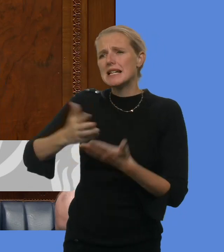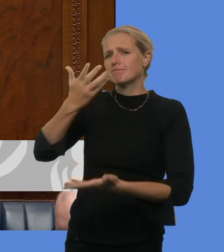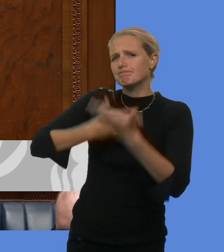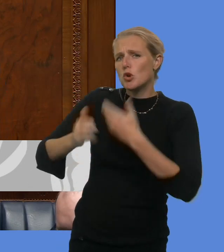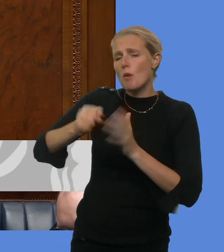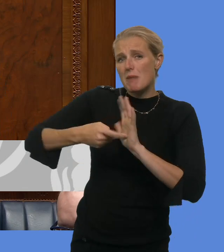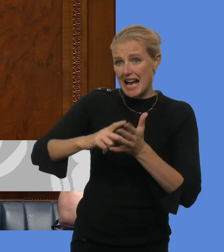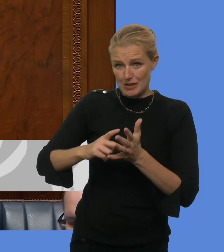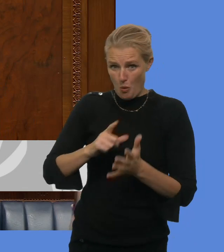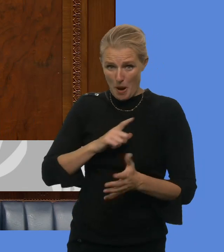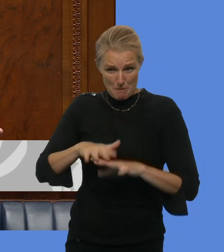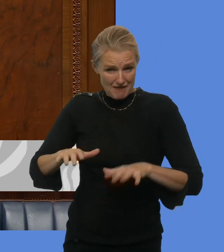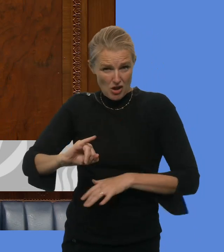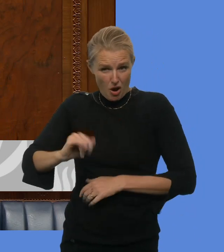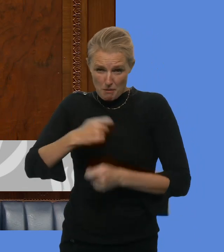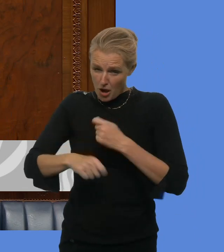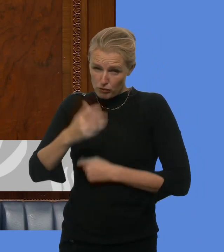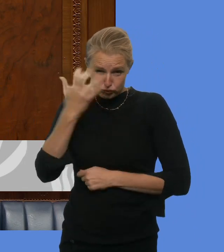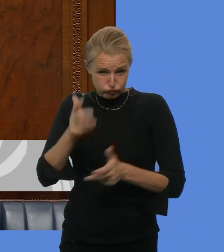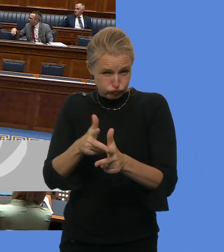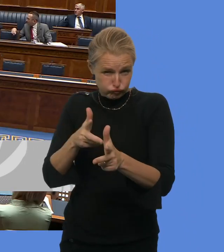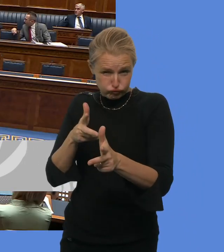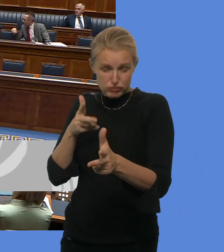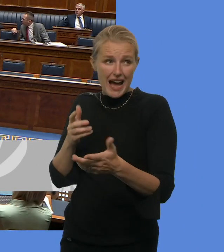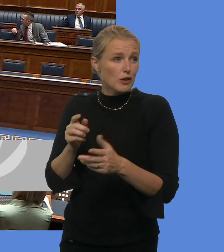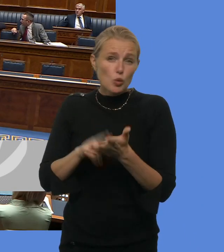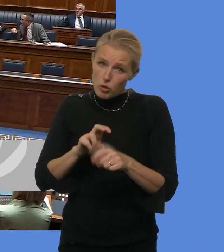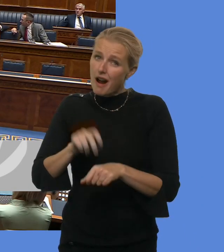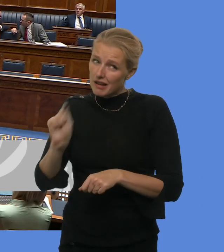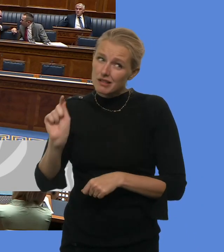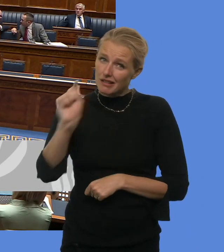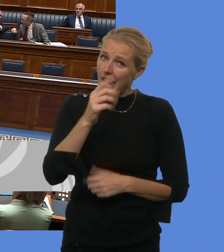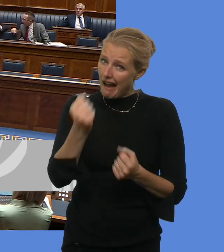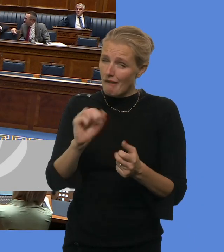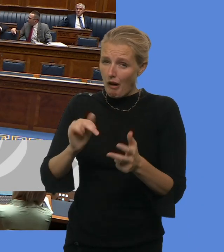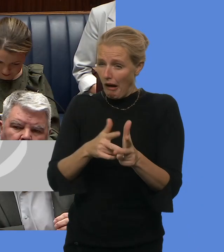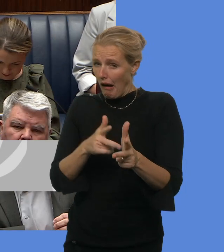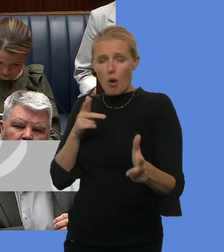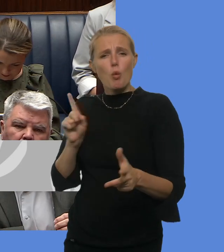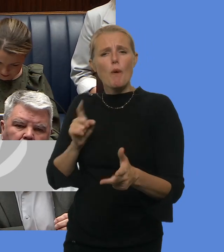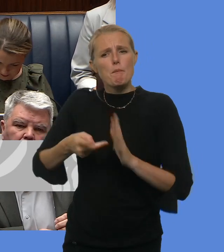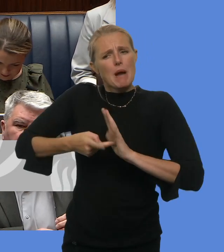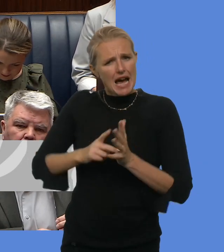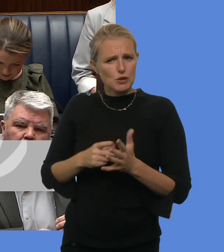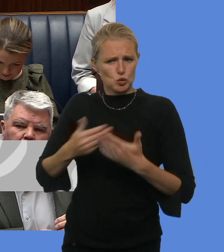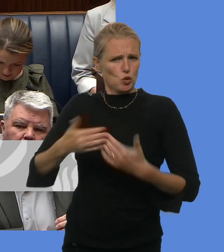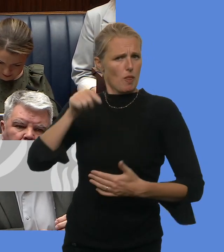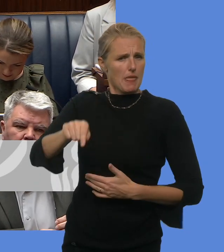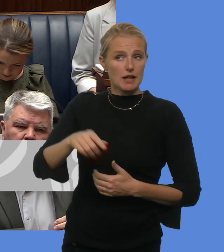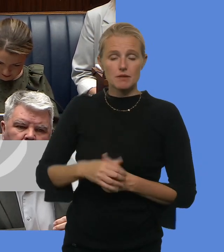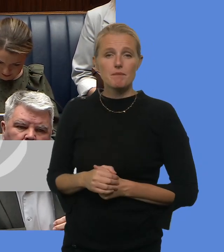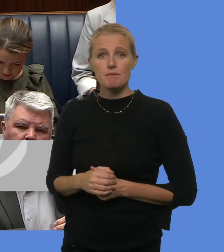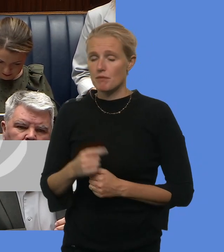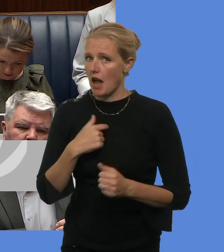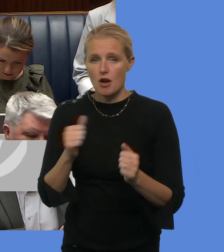the serious congestion concerns, not just in Belfast, but across Northern Ireland? There are serious, I agree with the member, there are serious